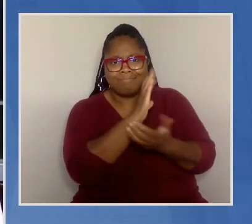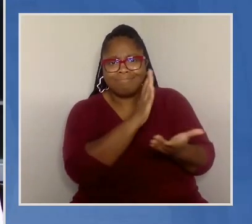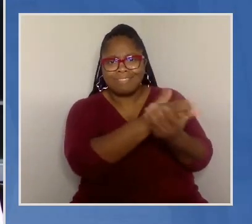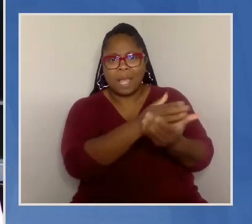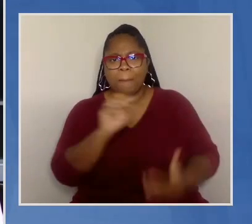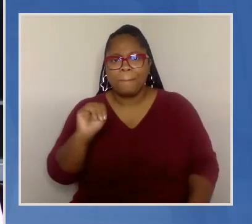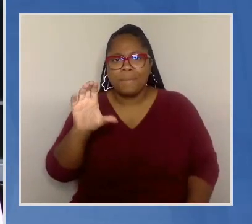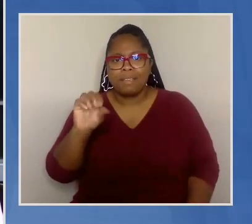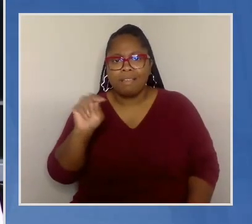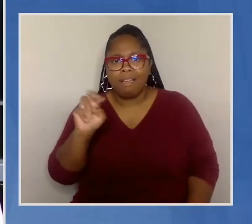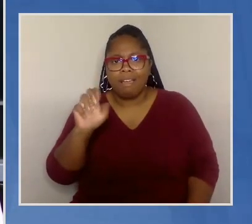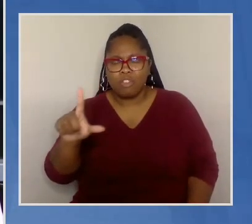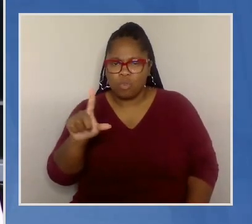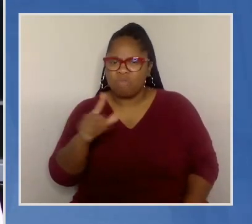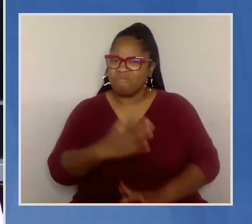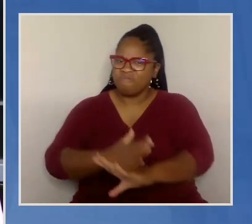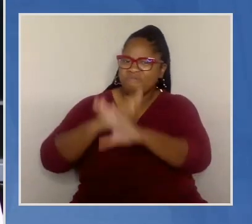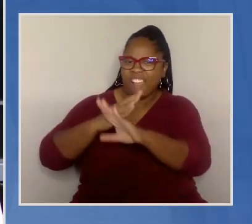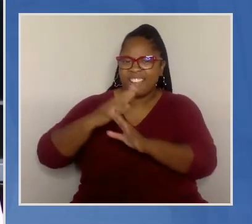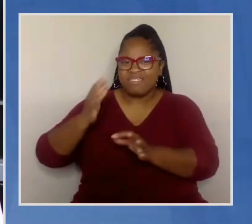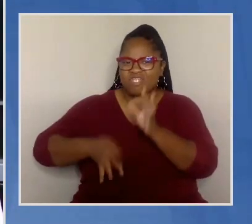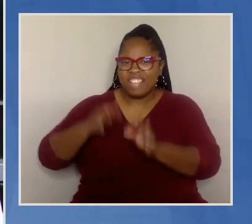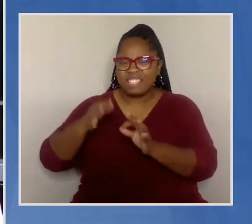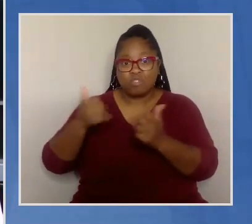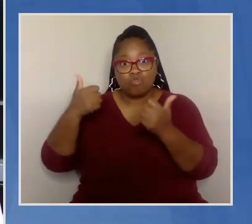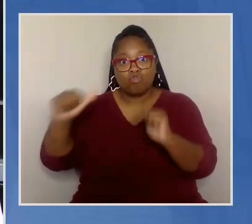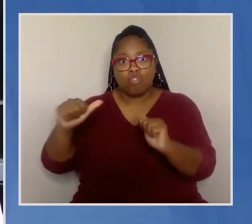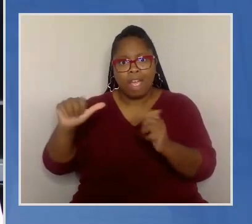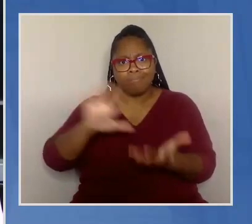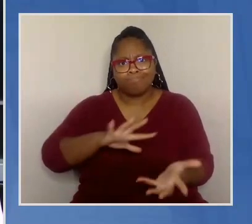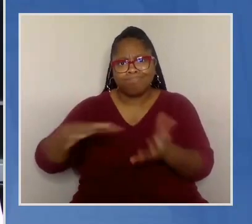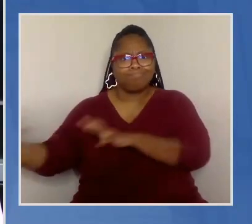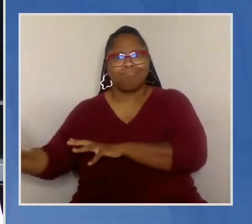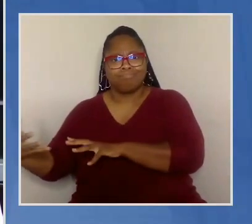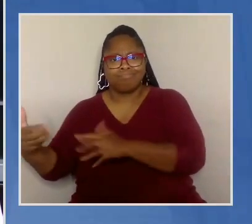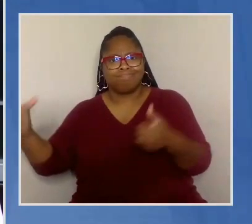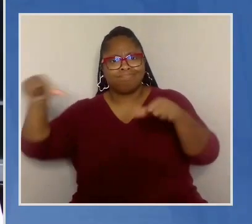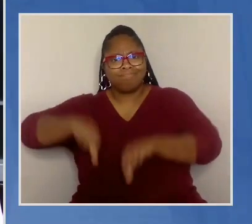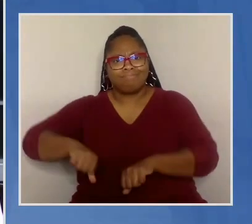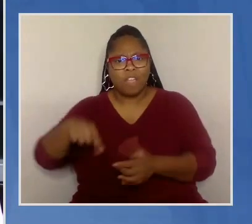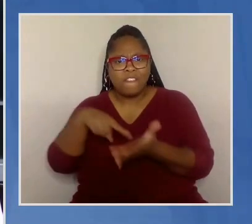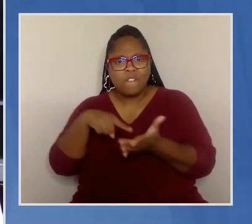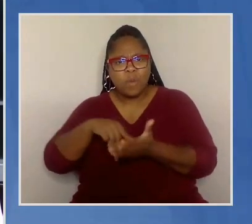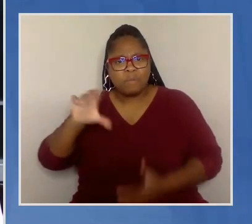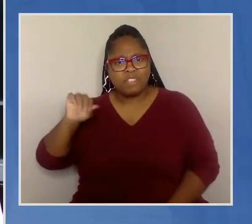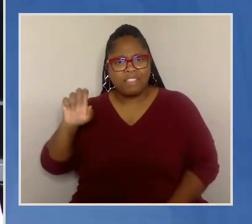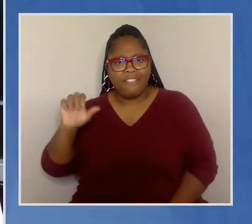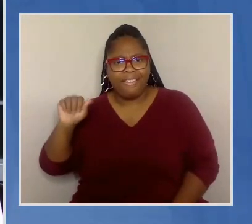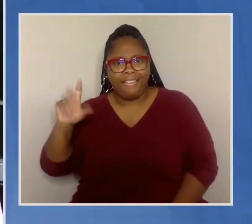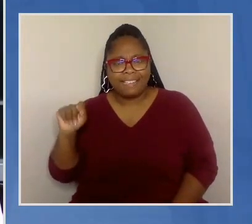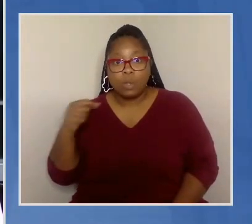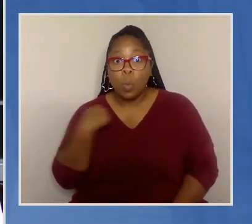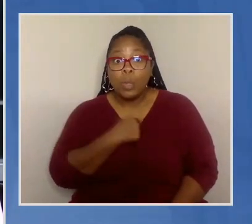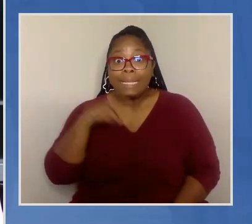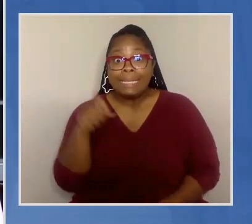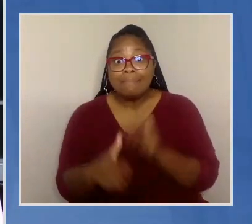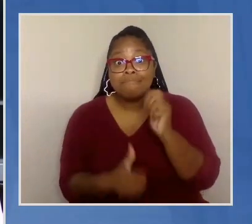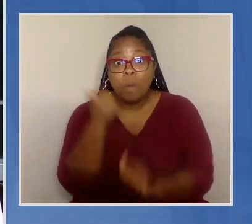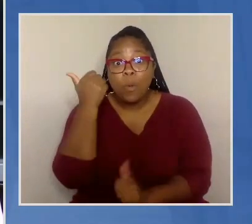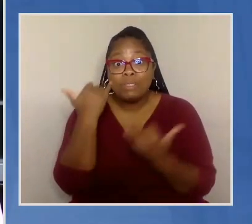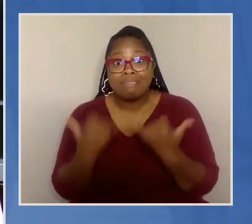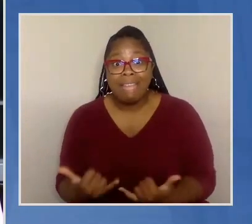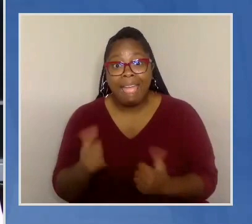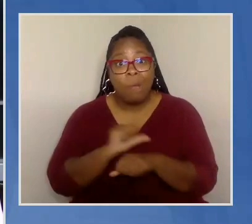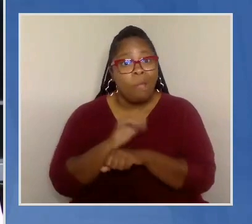stop McConnell from jamming through a justice who will try to overturn the Affordable Care Act just when we need it